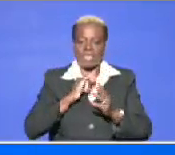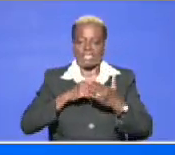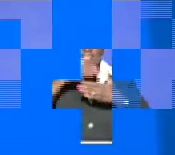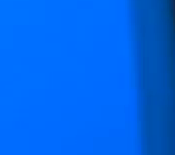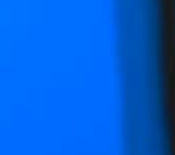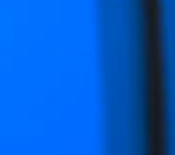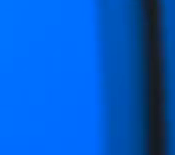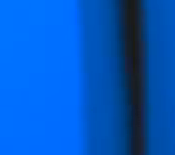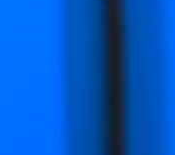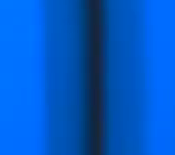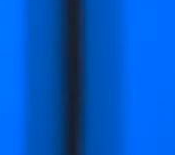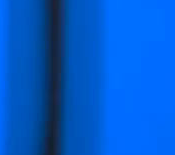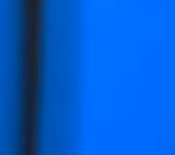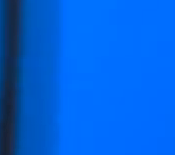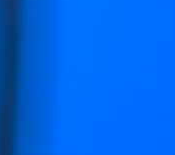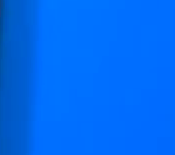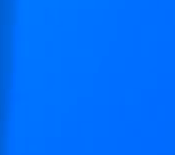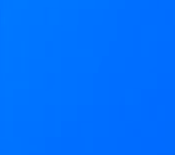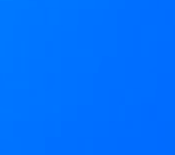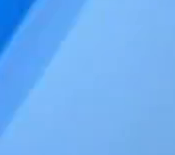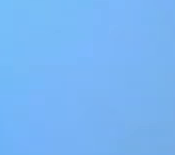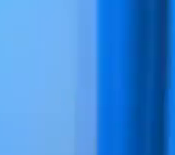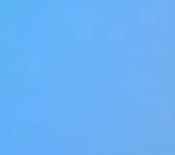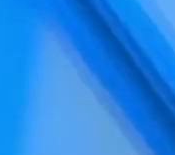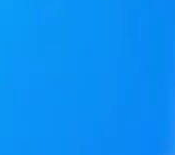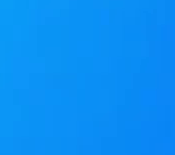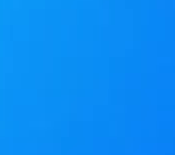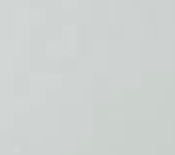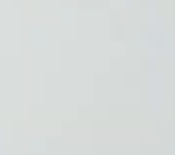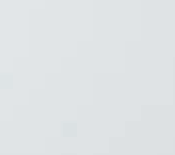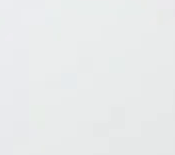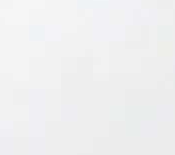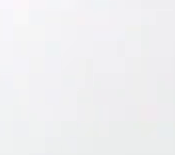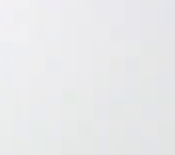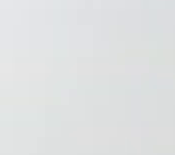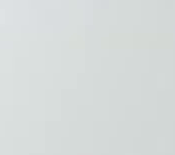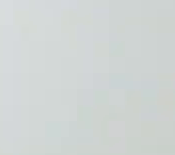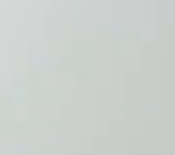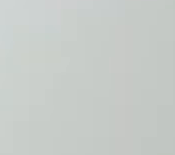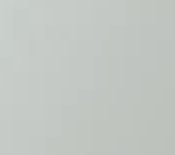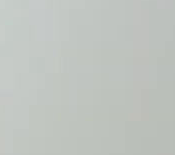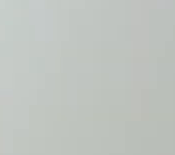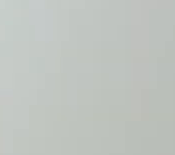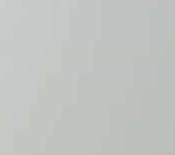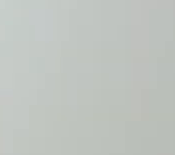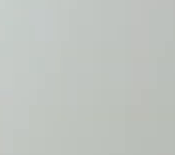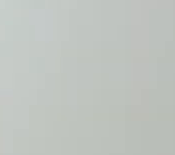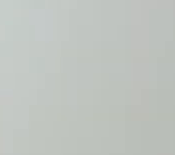ZNS Total Sports is brought to you by Fourth Terrace Diagnostic Center.